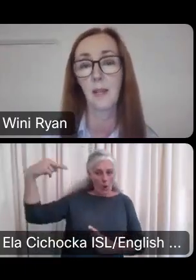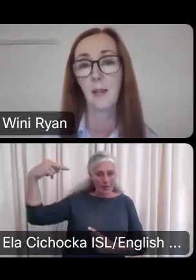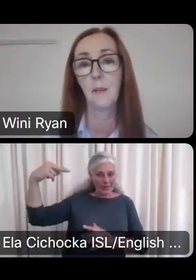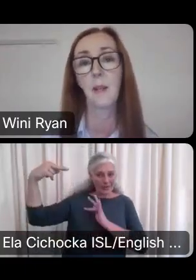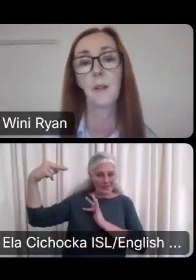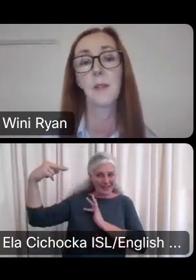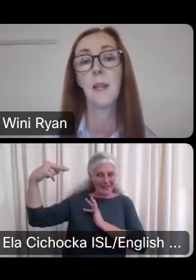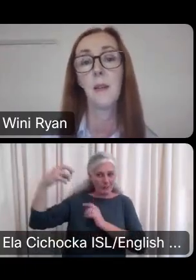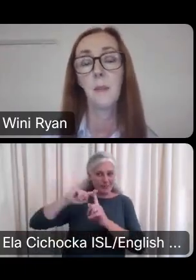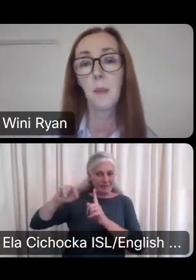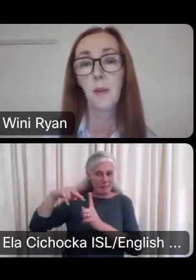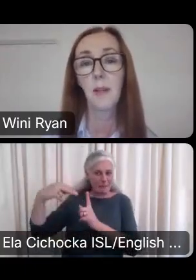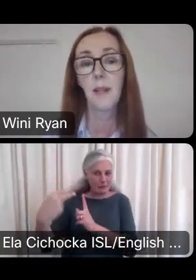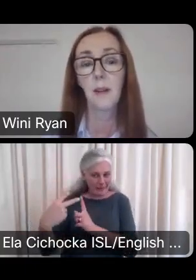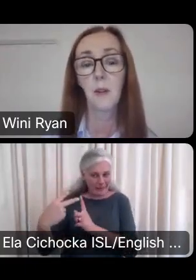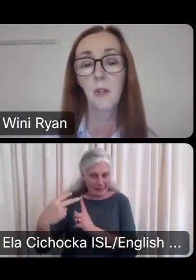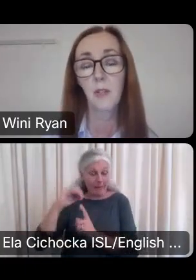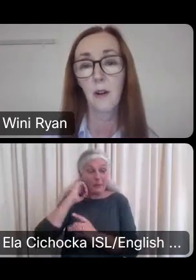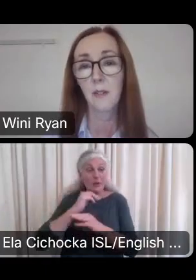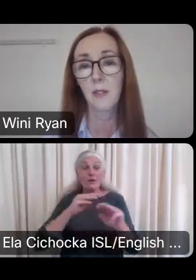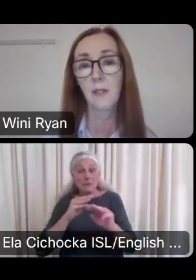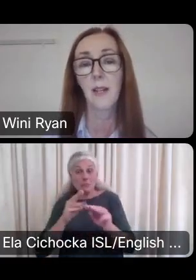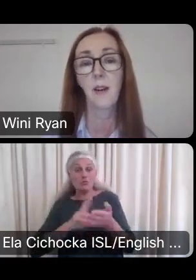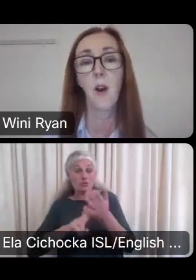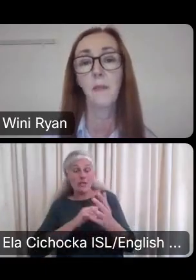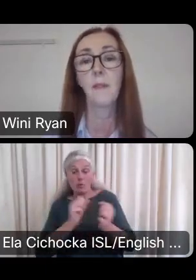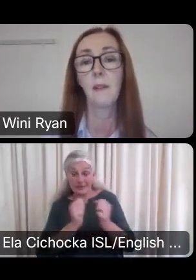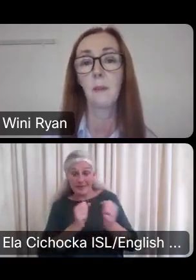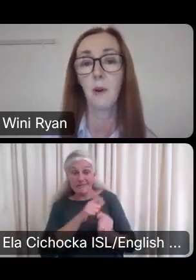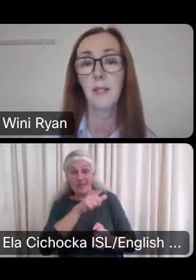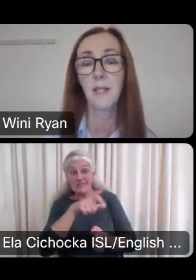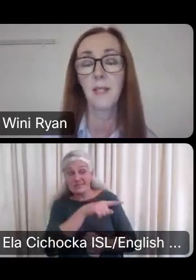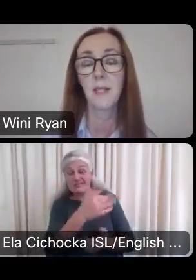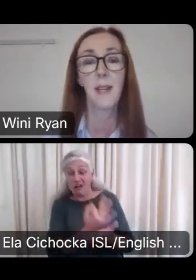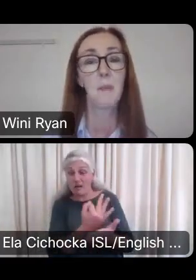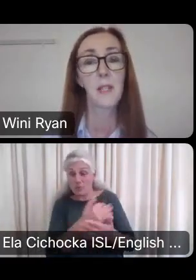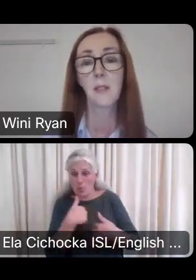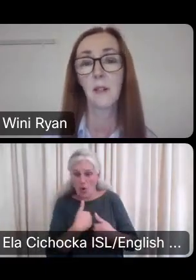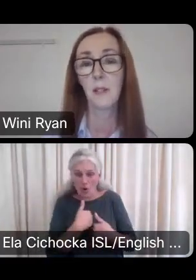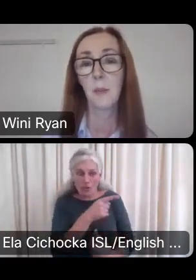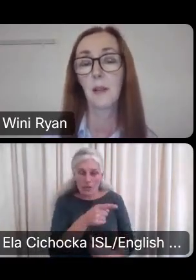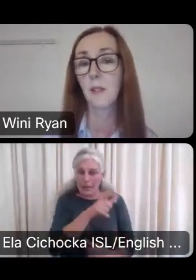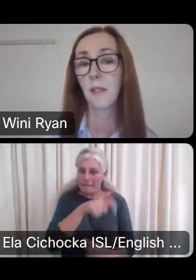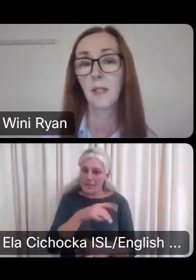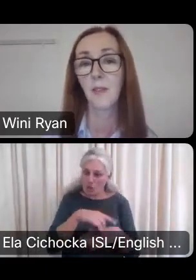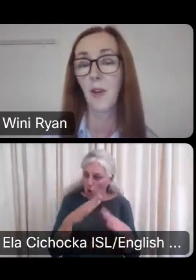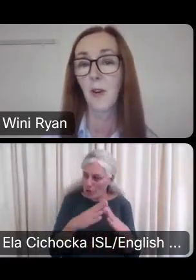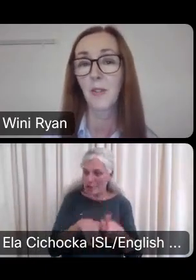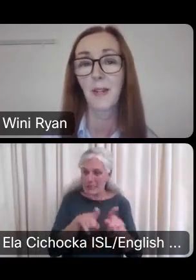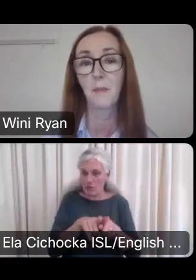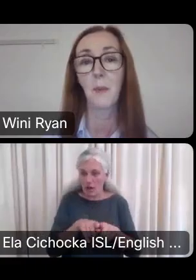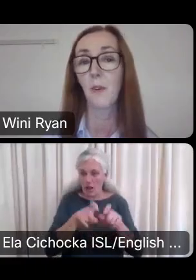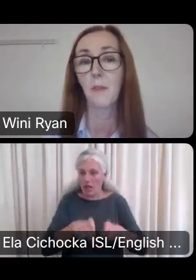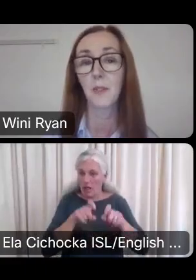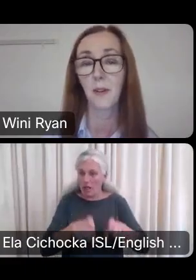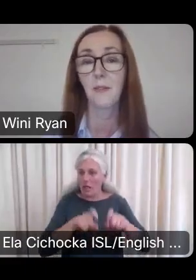like? Because people who use our services are often very worried. Patients in hospital are sitting for a long